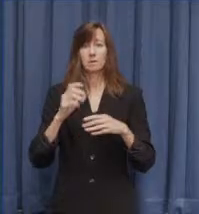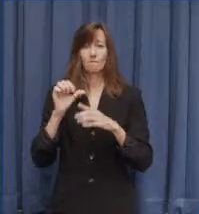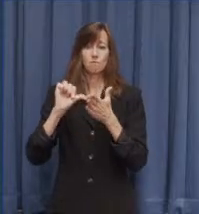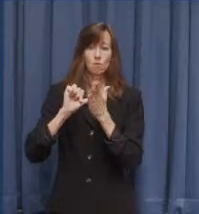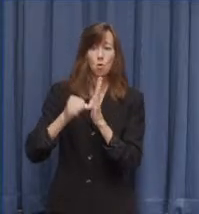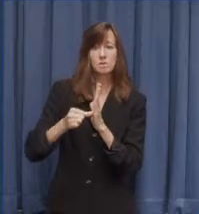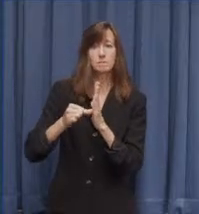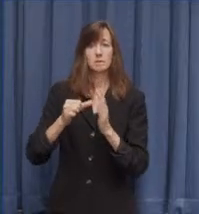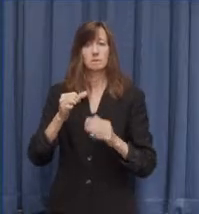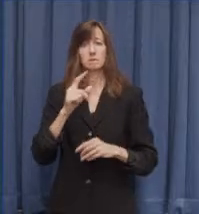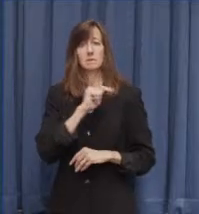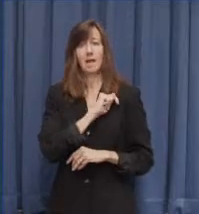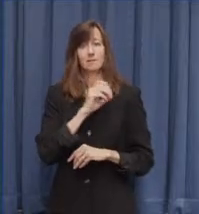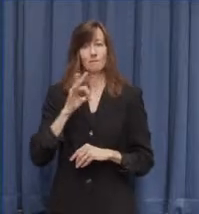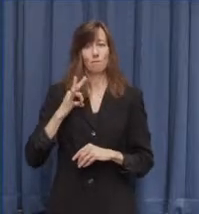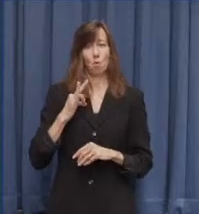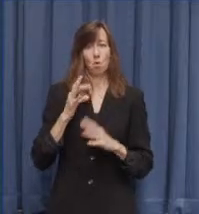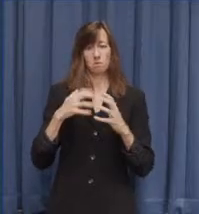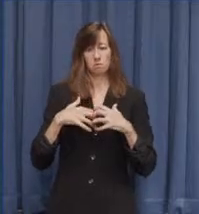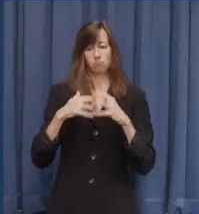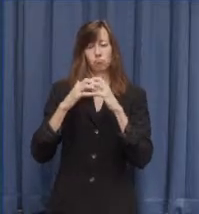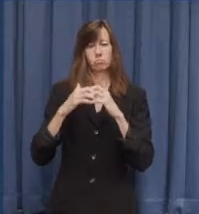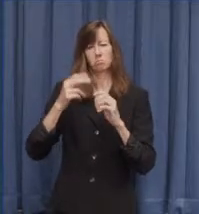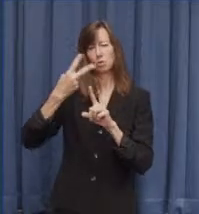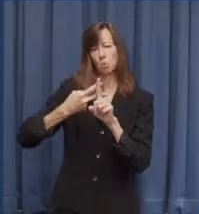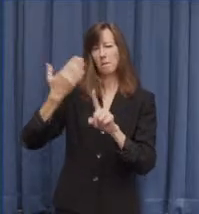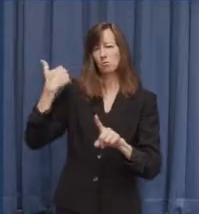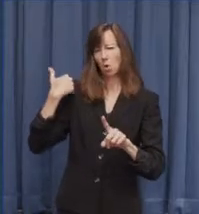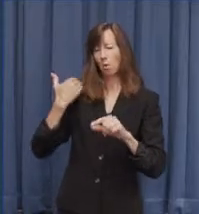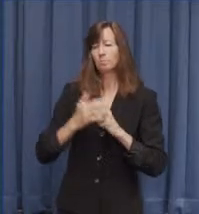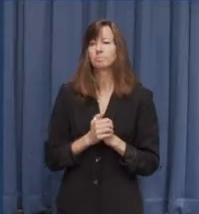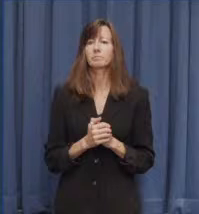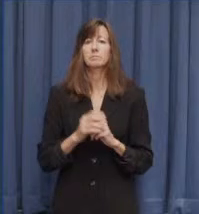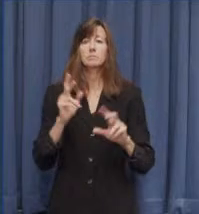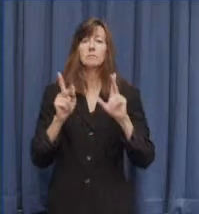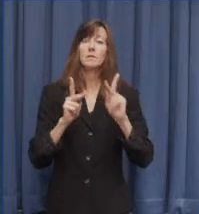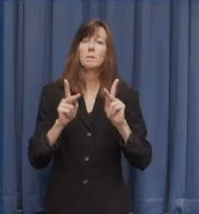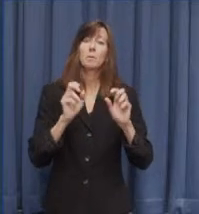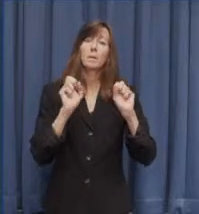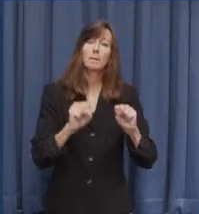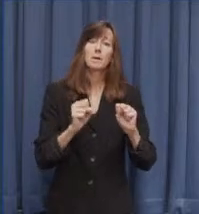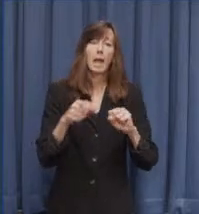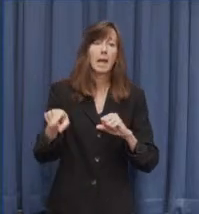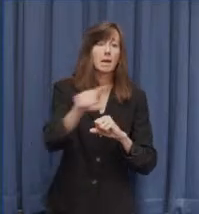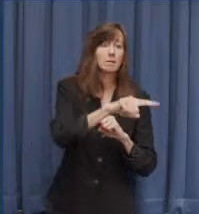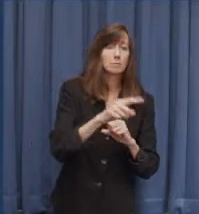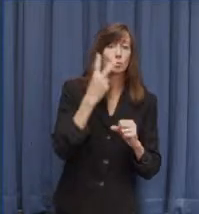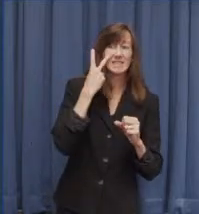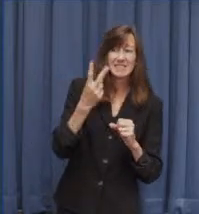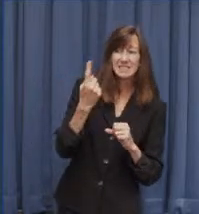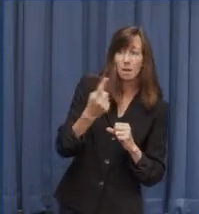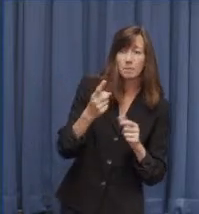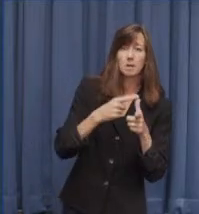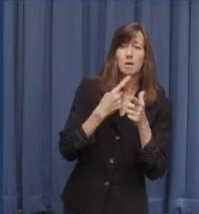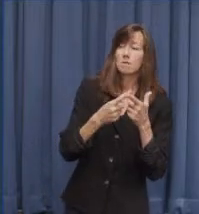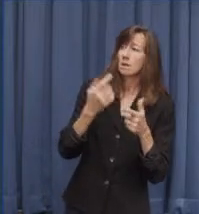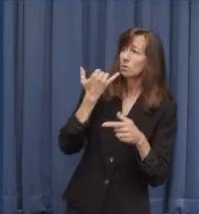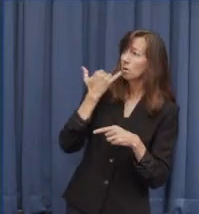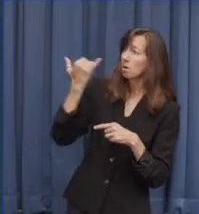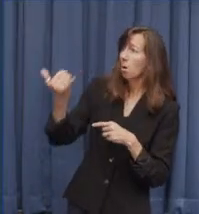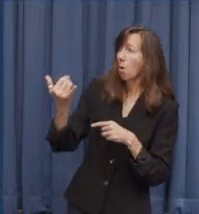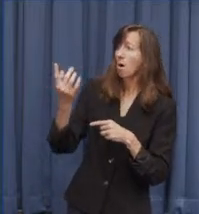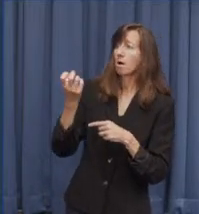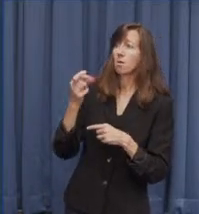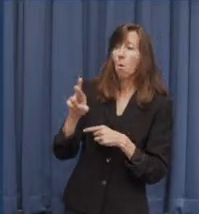county who can make either via a phone call or a website, which is both of them are operating 24/7,